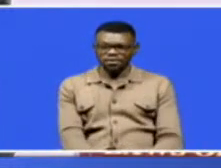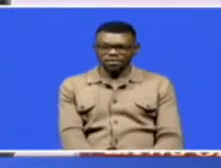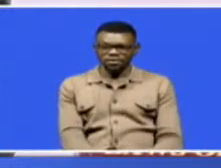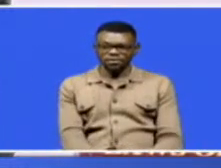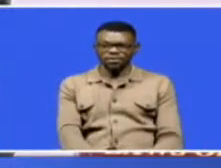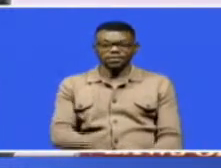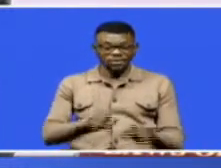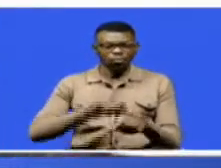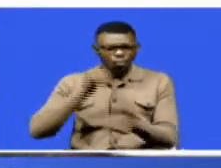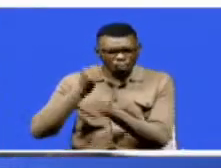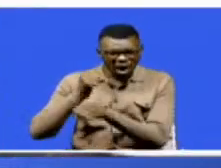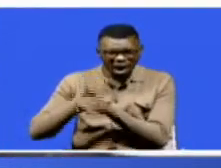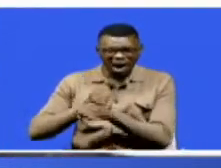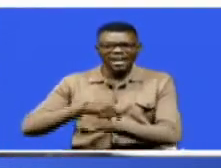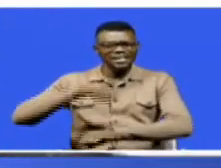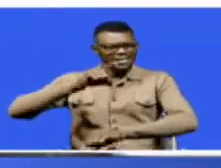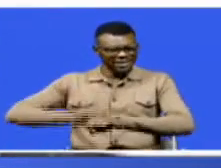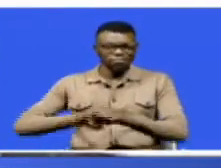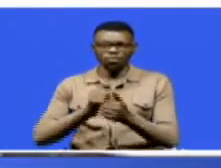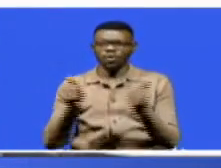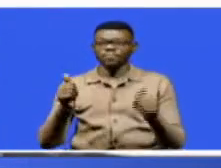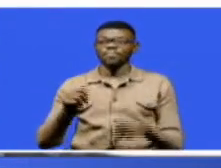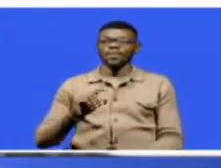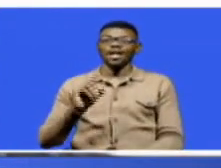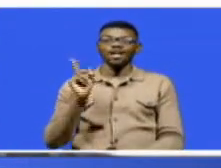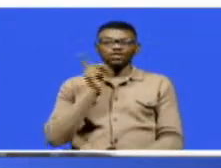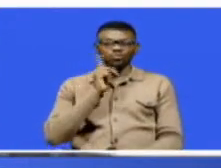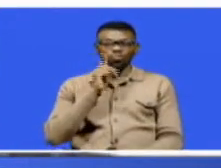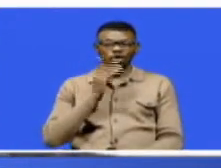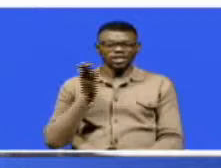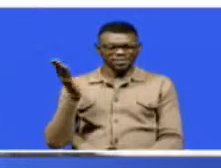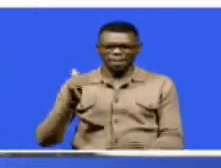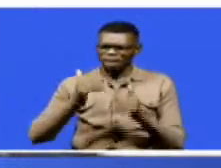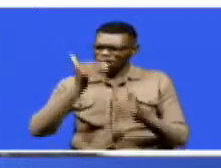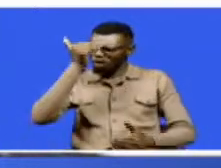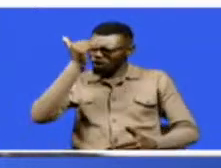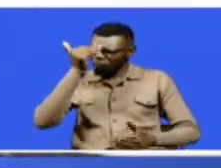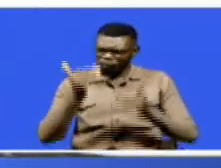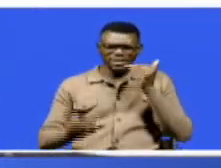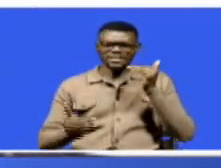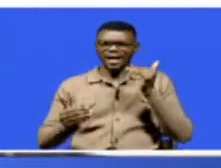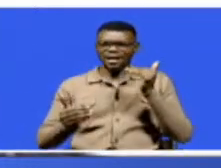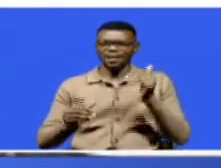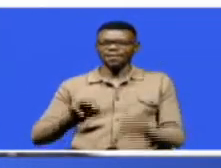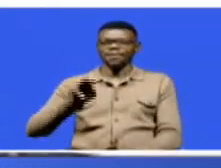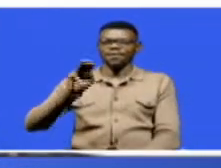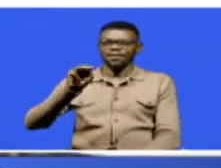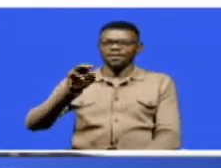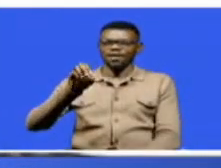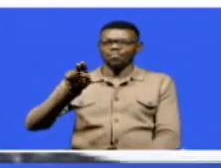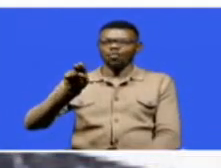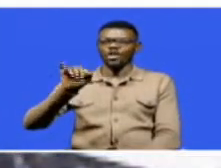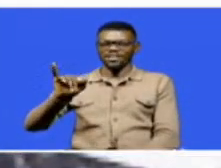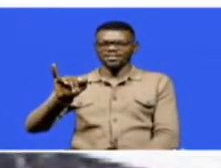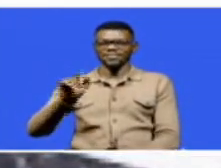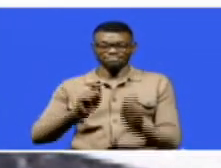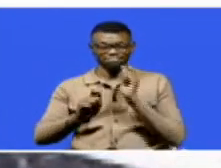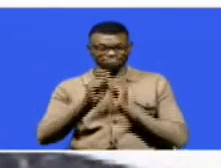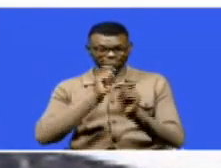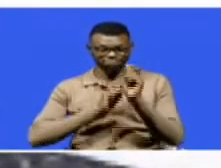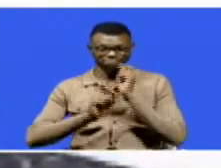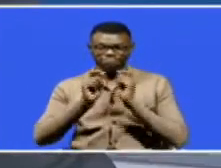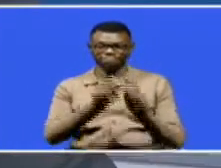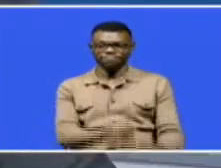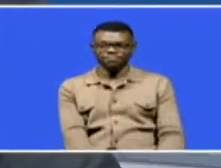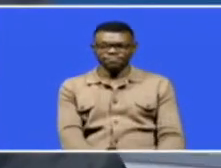delivery on time. Anayefuata mbele ya JSC ni msomi Profesa Wekesa Moni. Murimi Mwangi, KTN News.